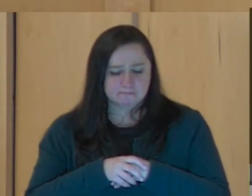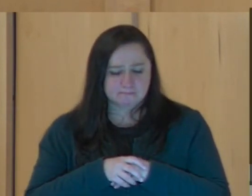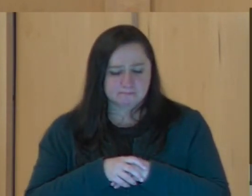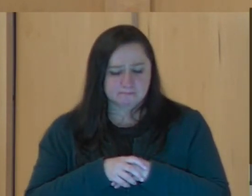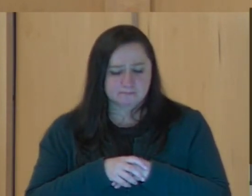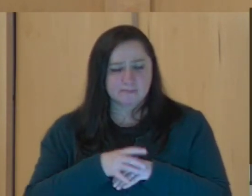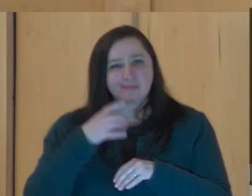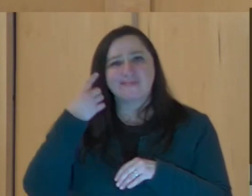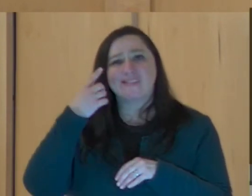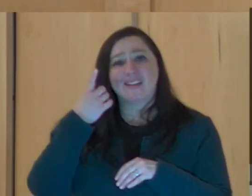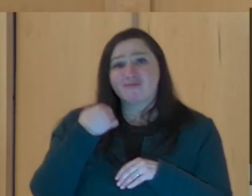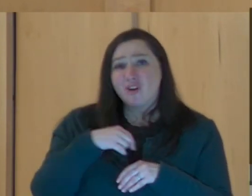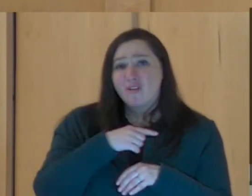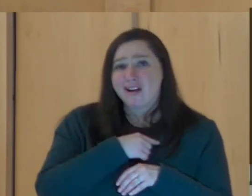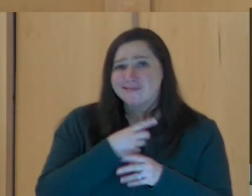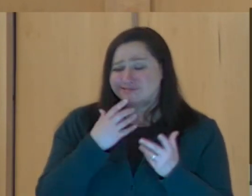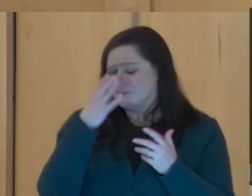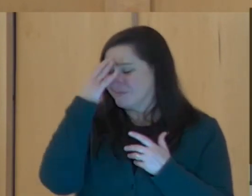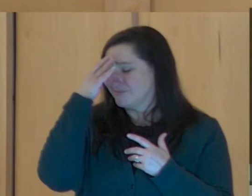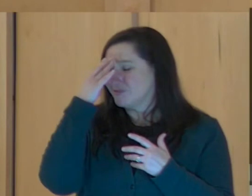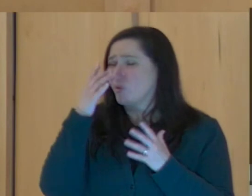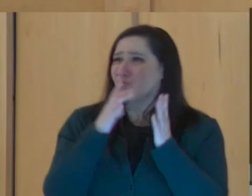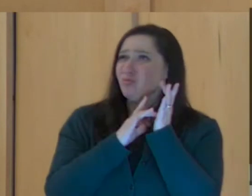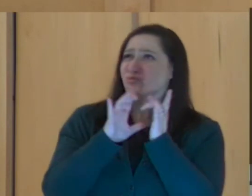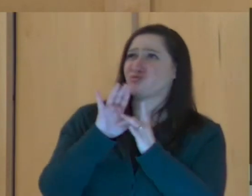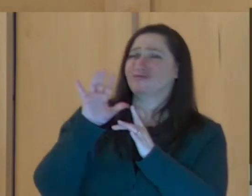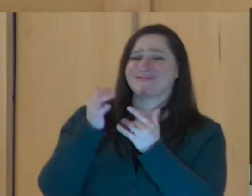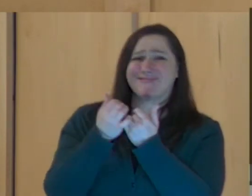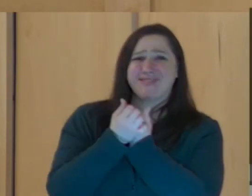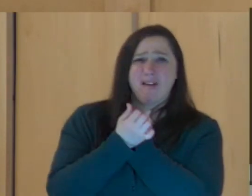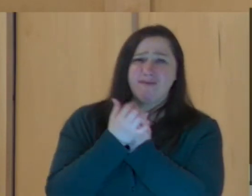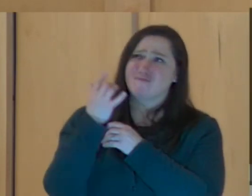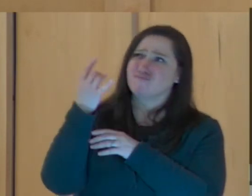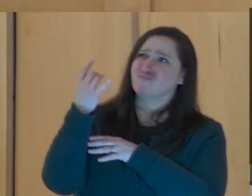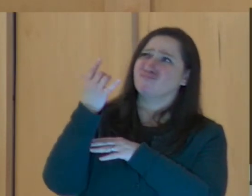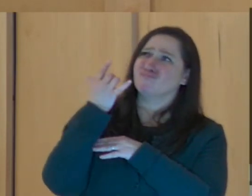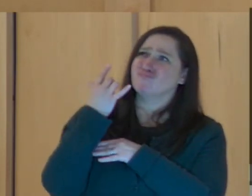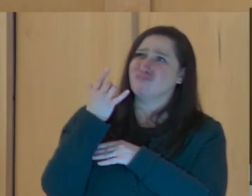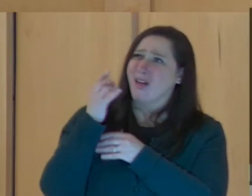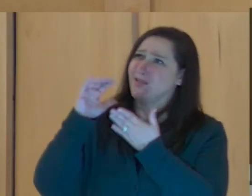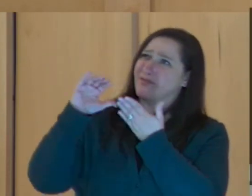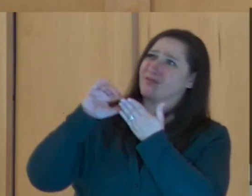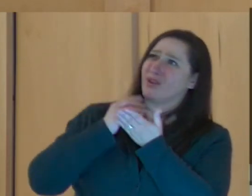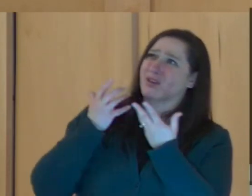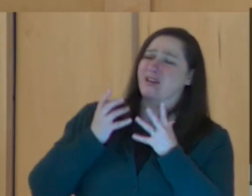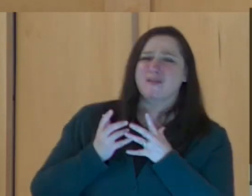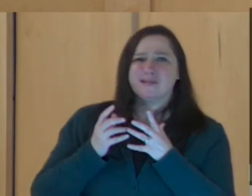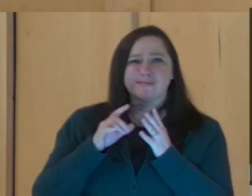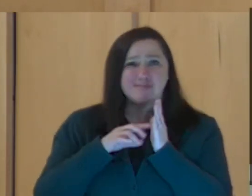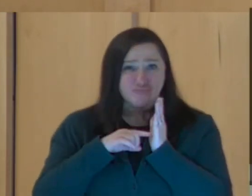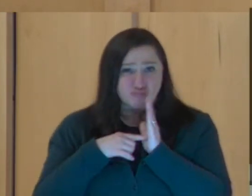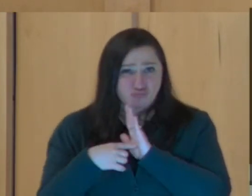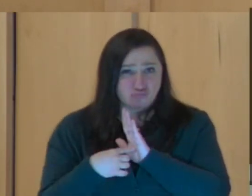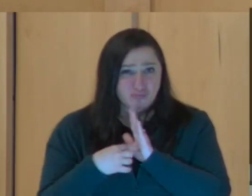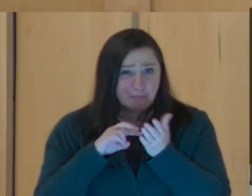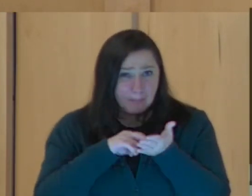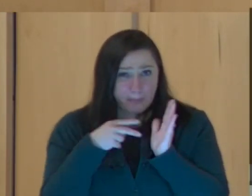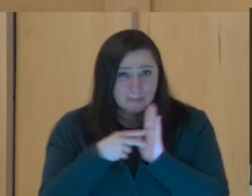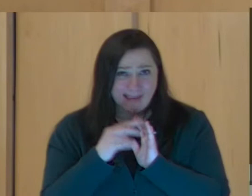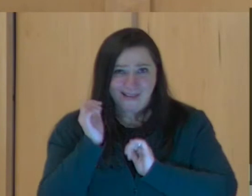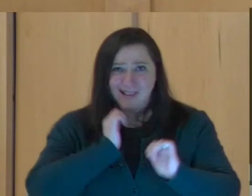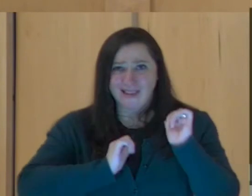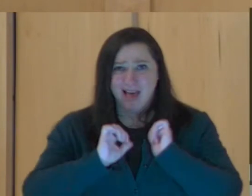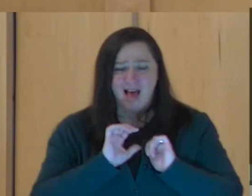That for us who know the love of Jesus, who have been forgiven, it doesn't have to be acting. It's